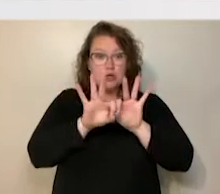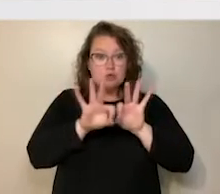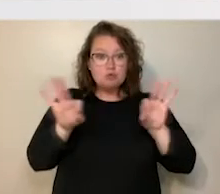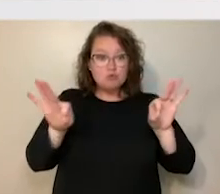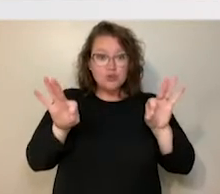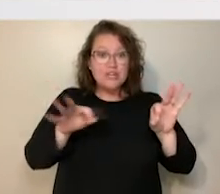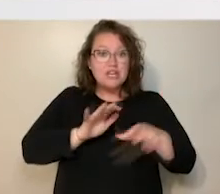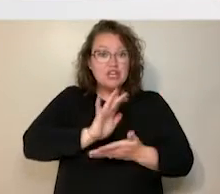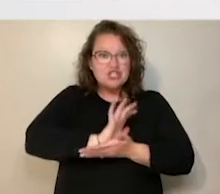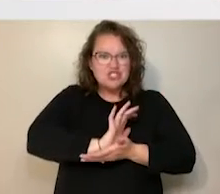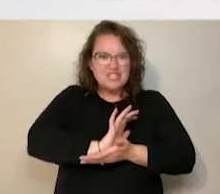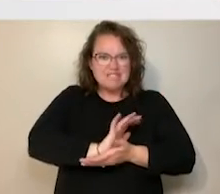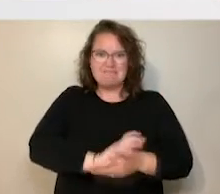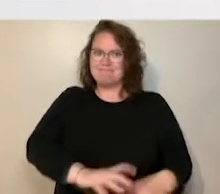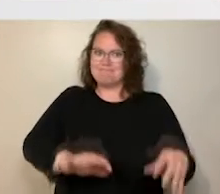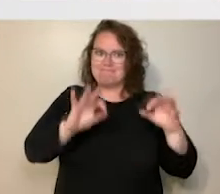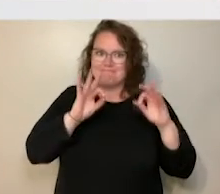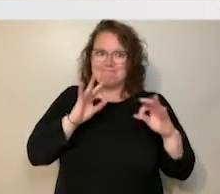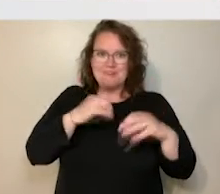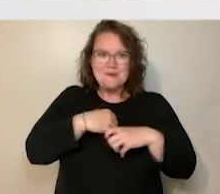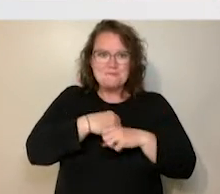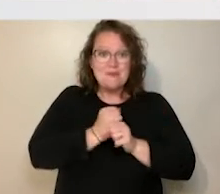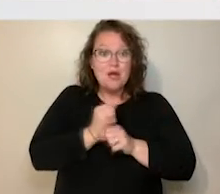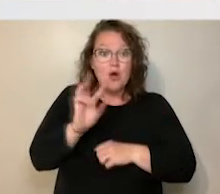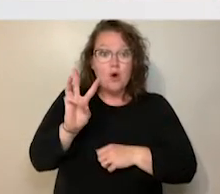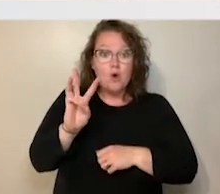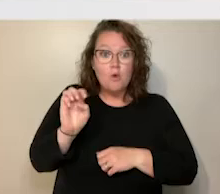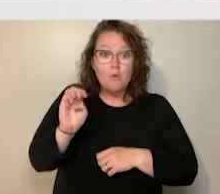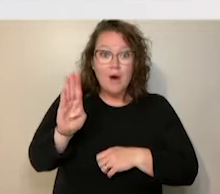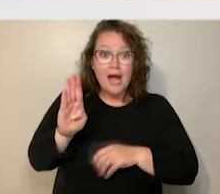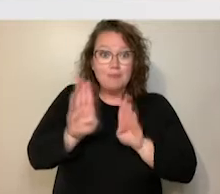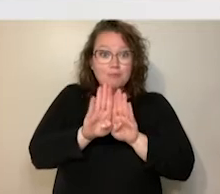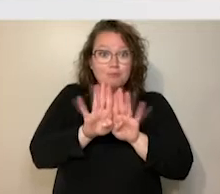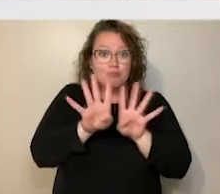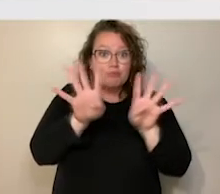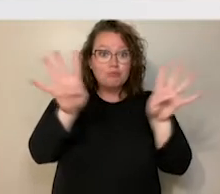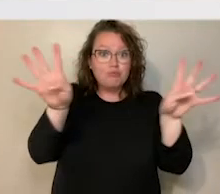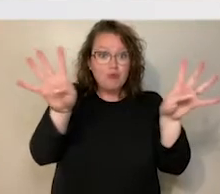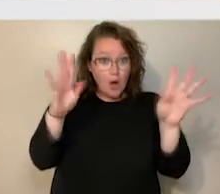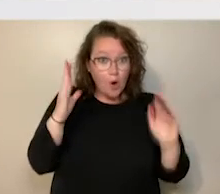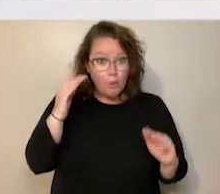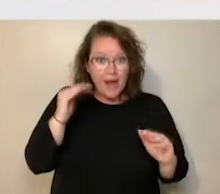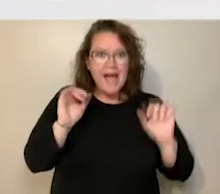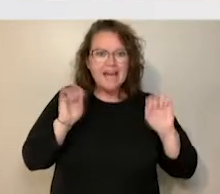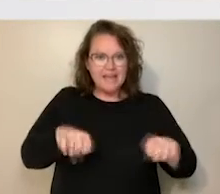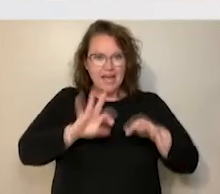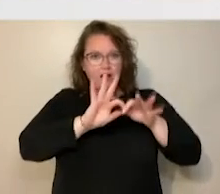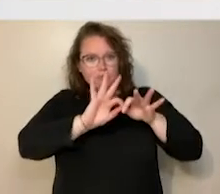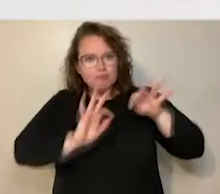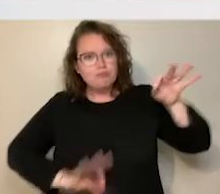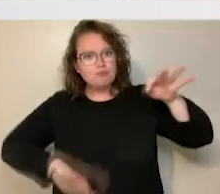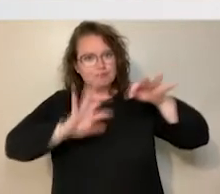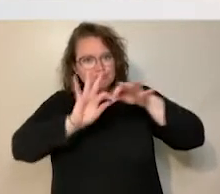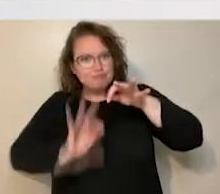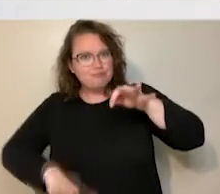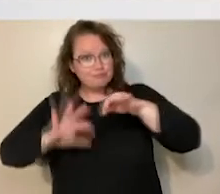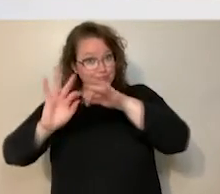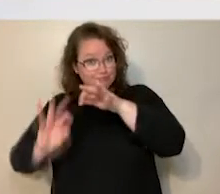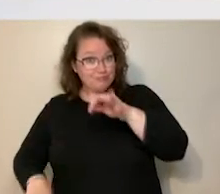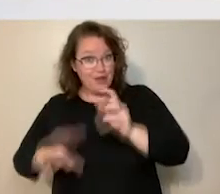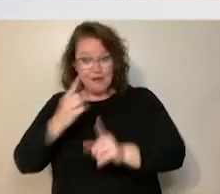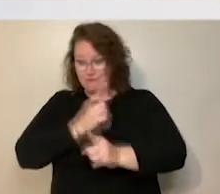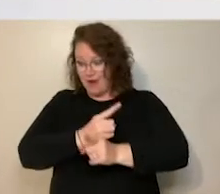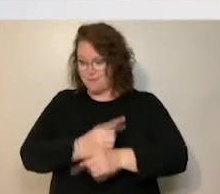is awesome for making a spider web because, as you probably know, you can pull it into lots of strings. So I'm